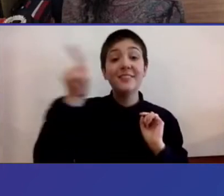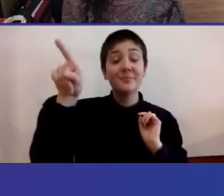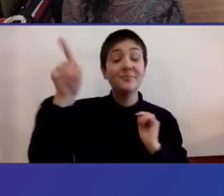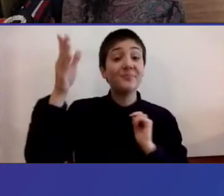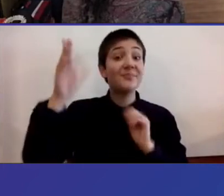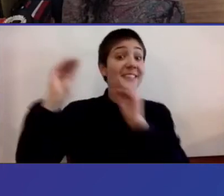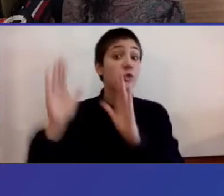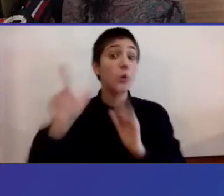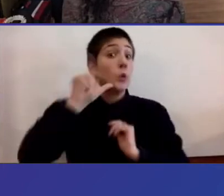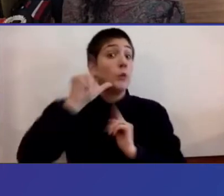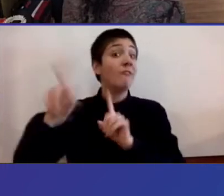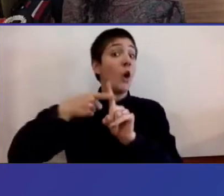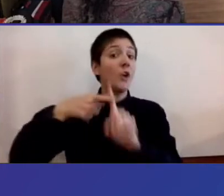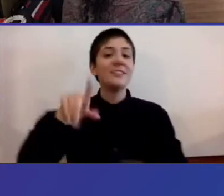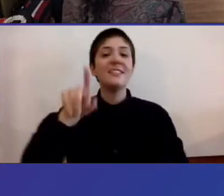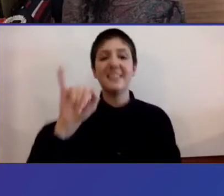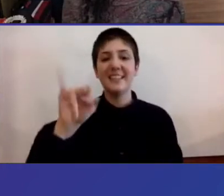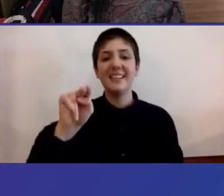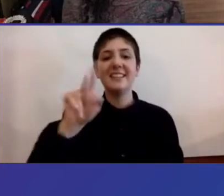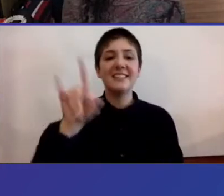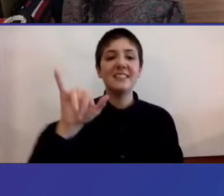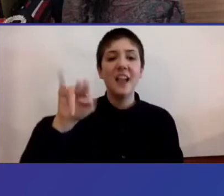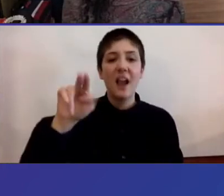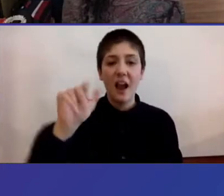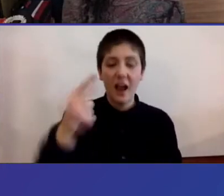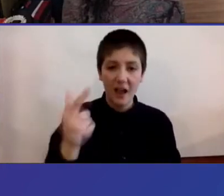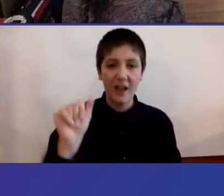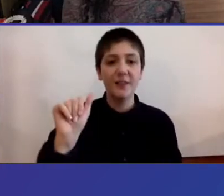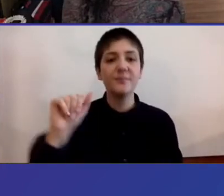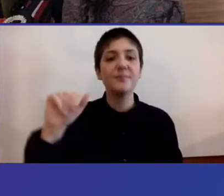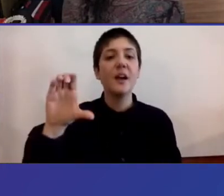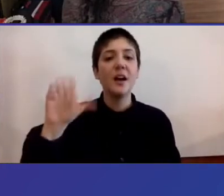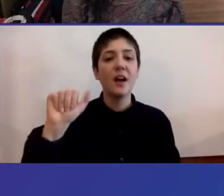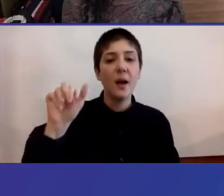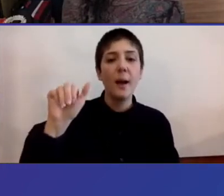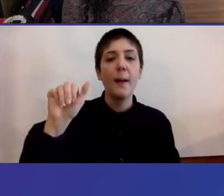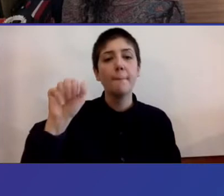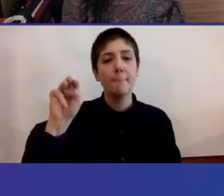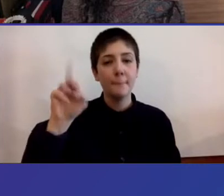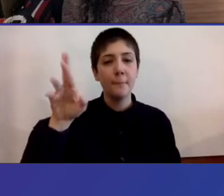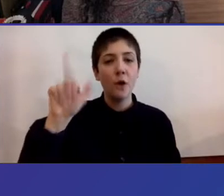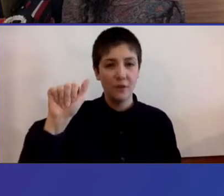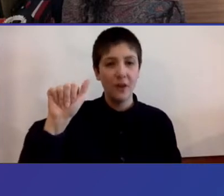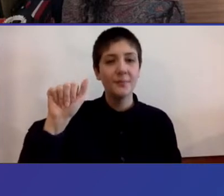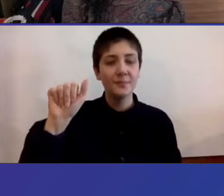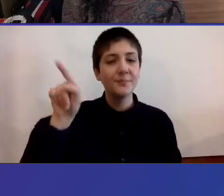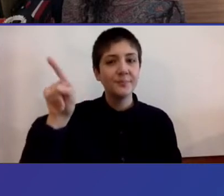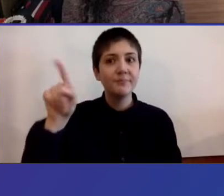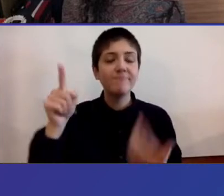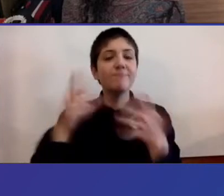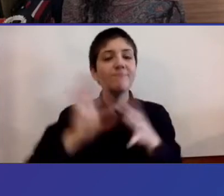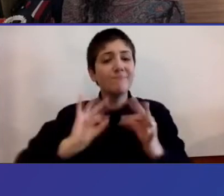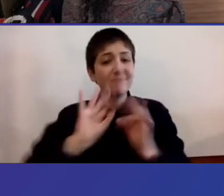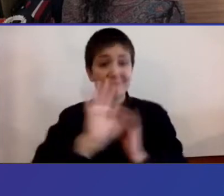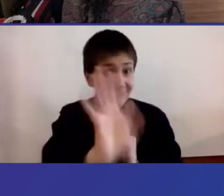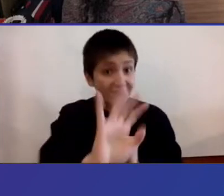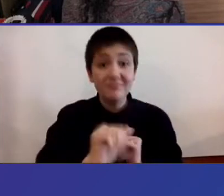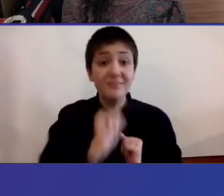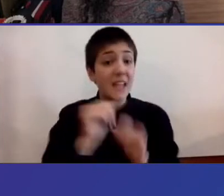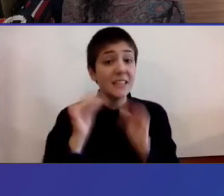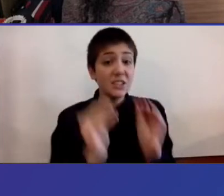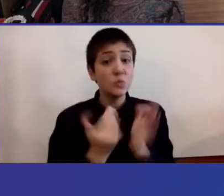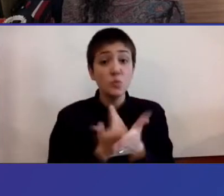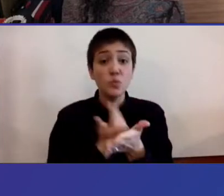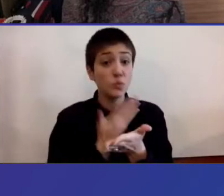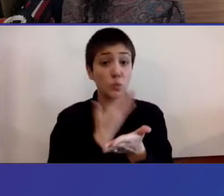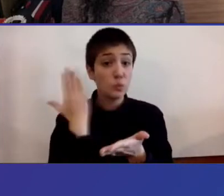Kamara used to tell us that I'm not teaching you anything new. I'm